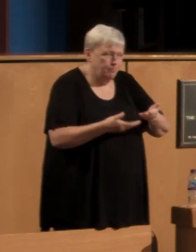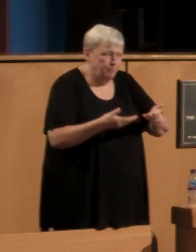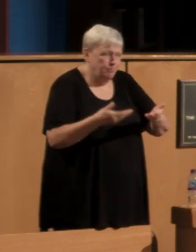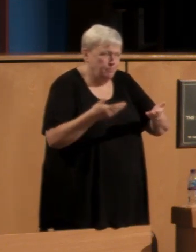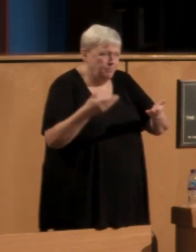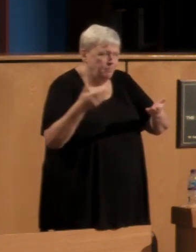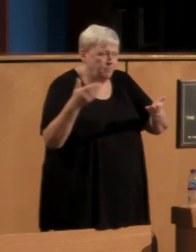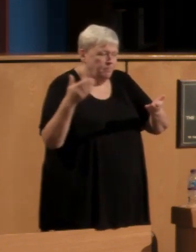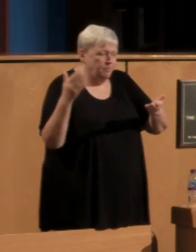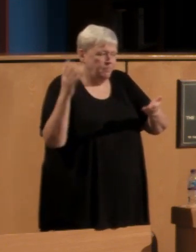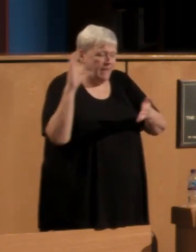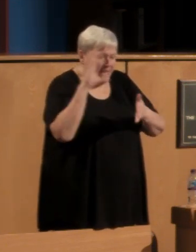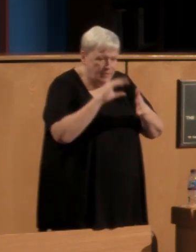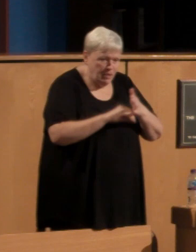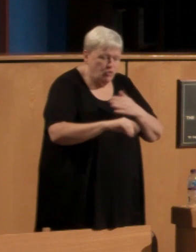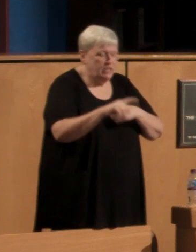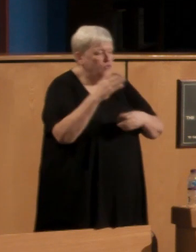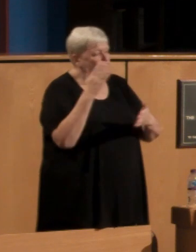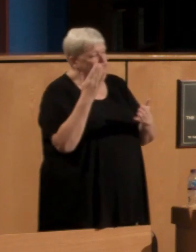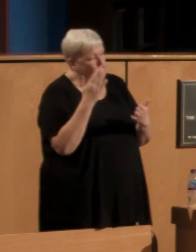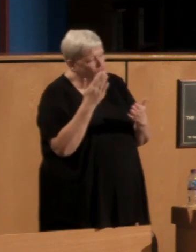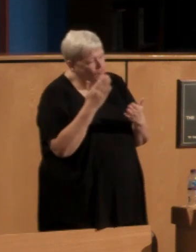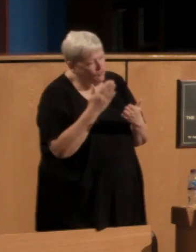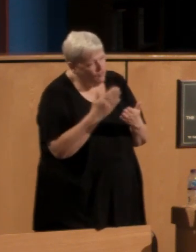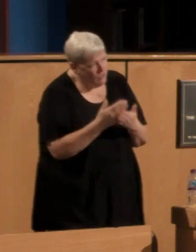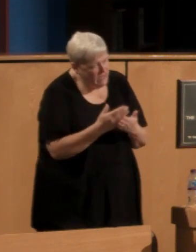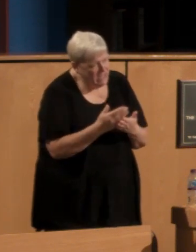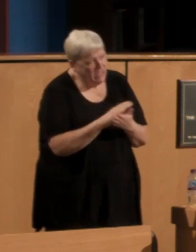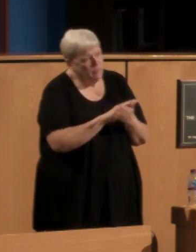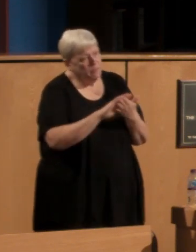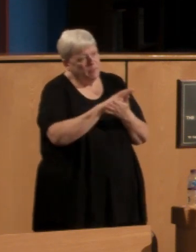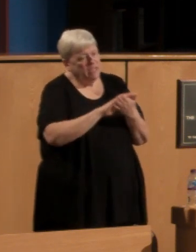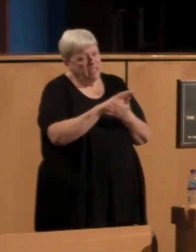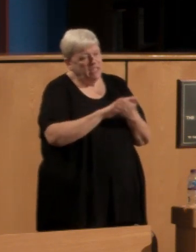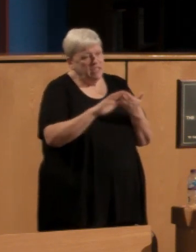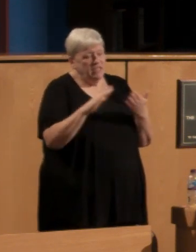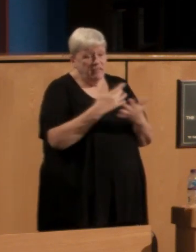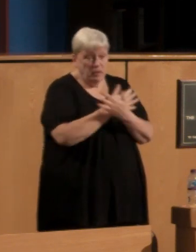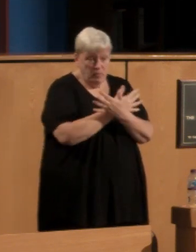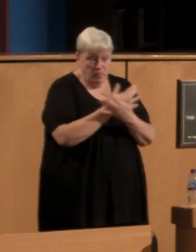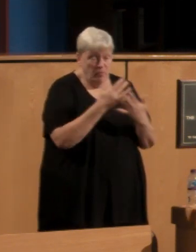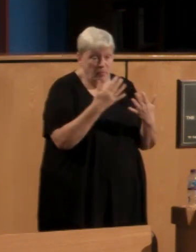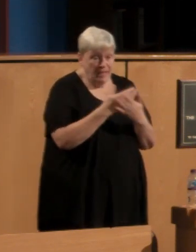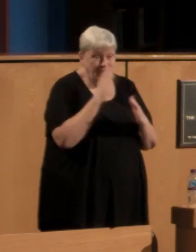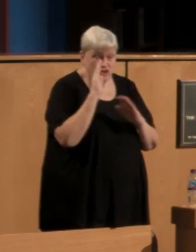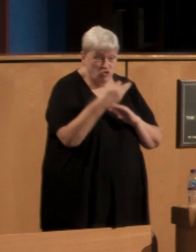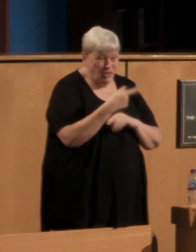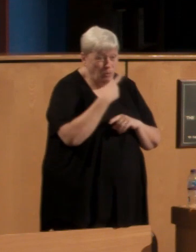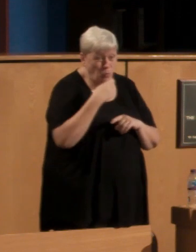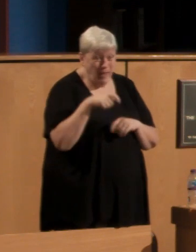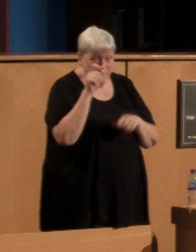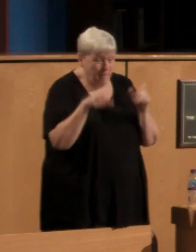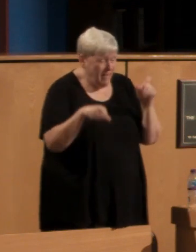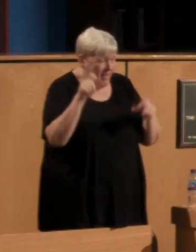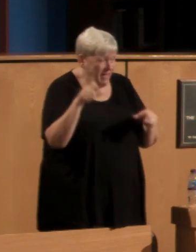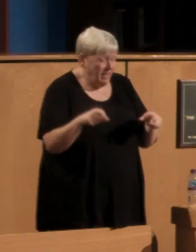experience, it is by nature going to, if you're playing with a lot of straight white men, then if you've